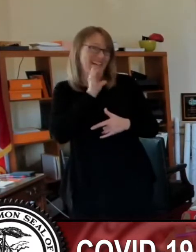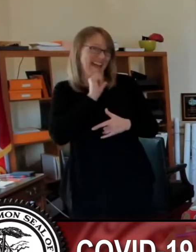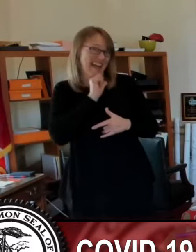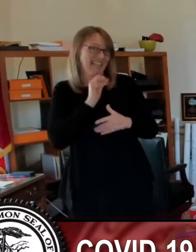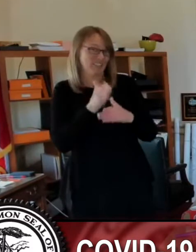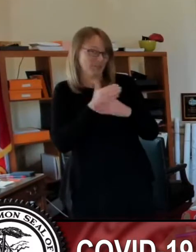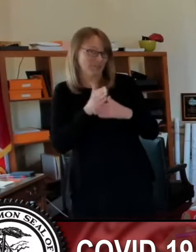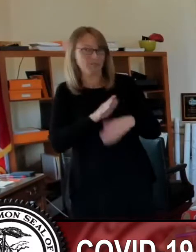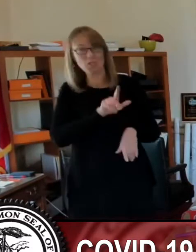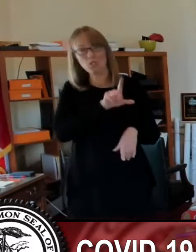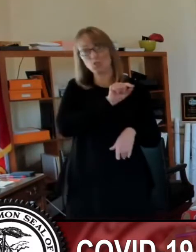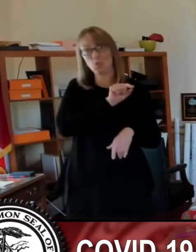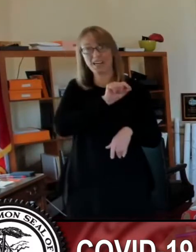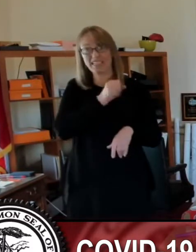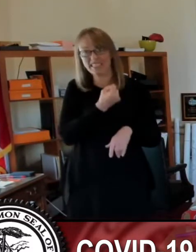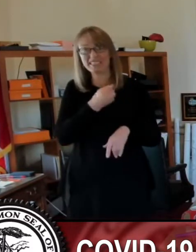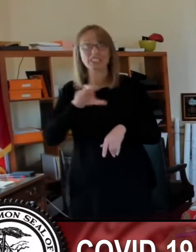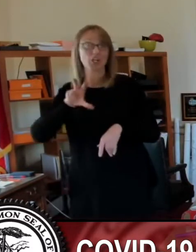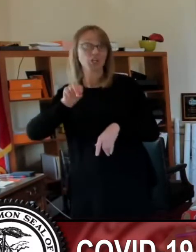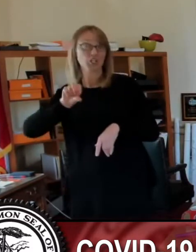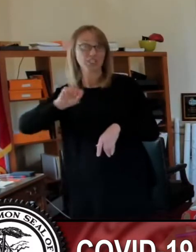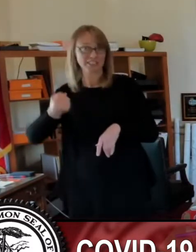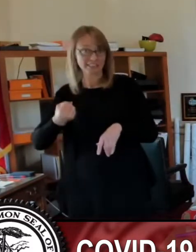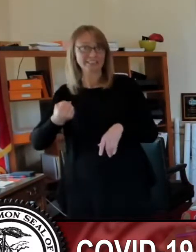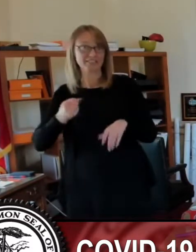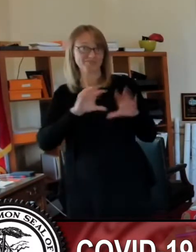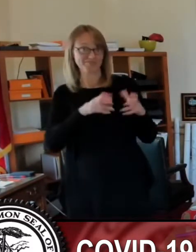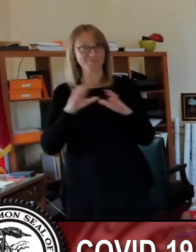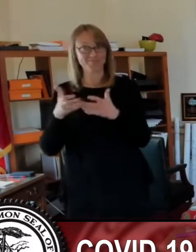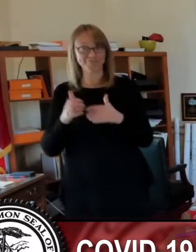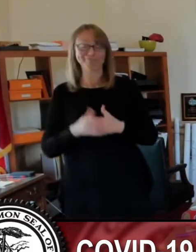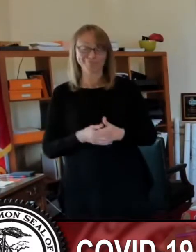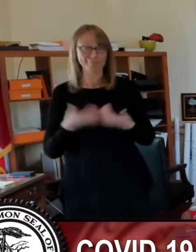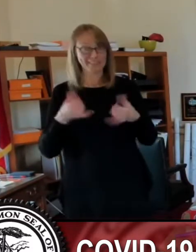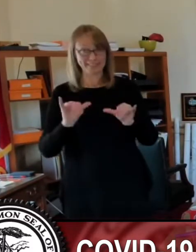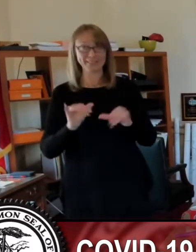still the case.